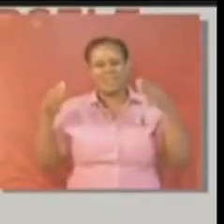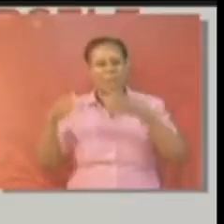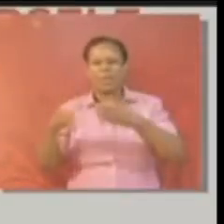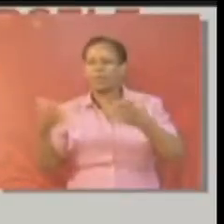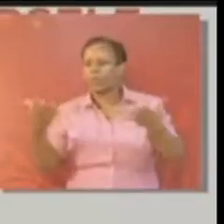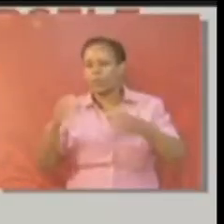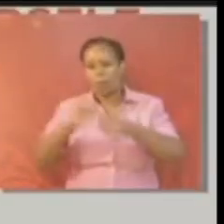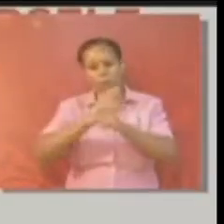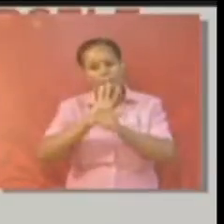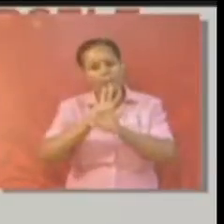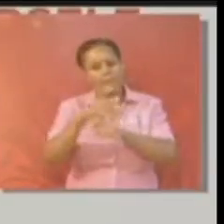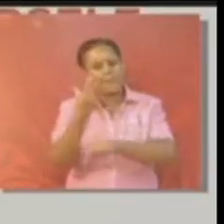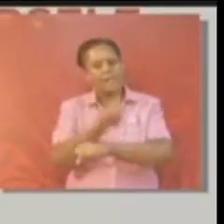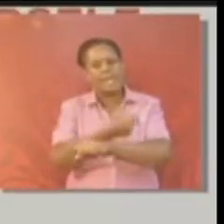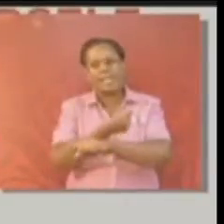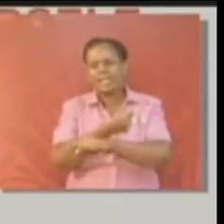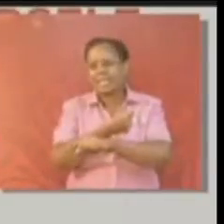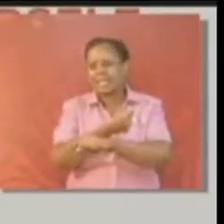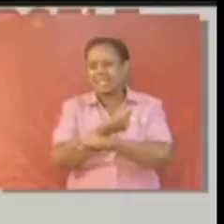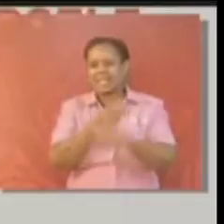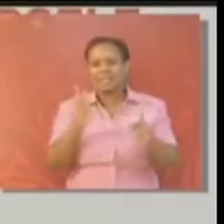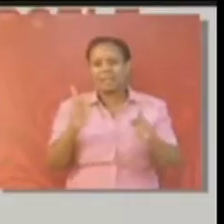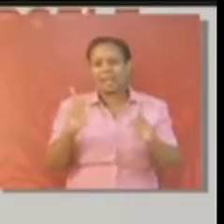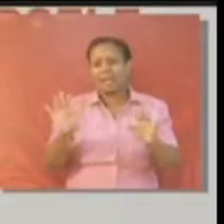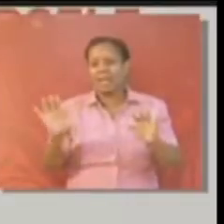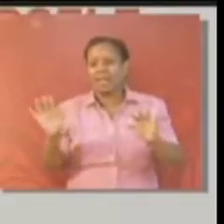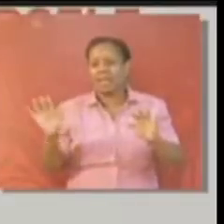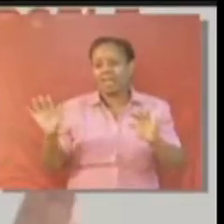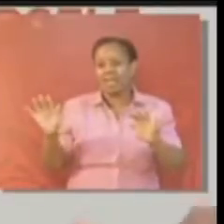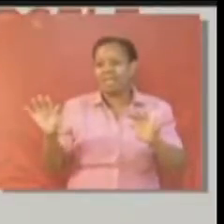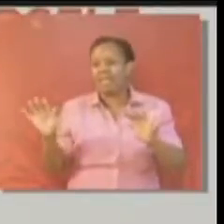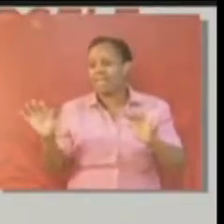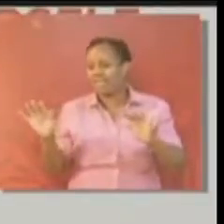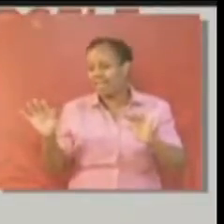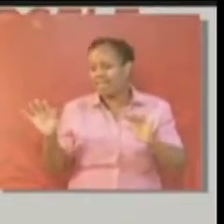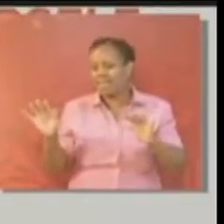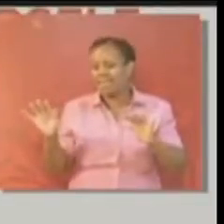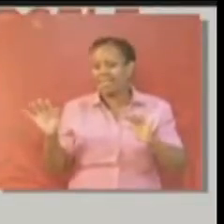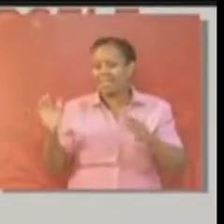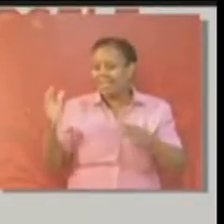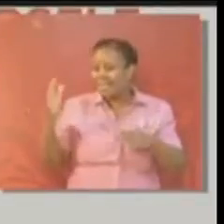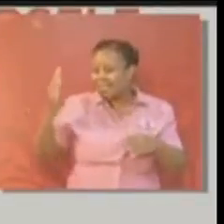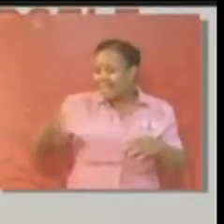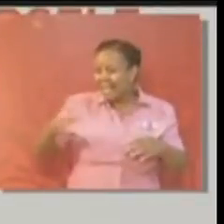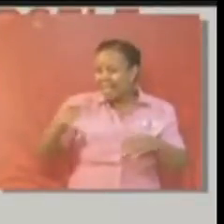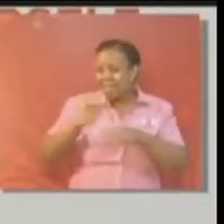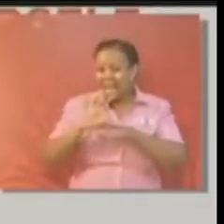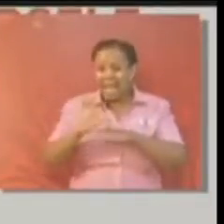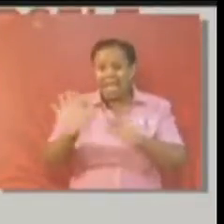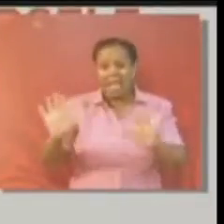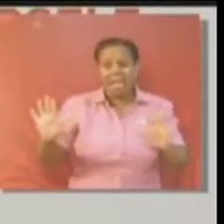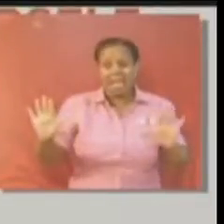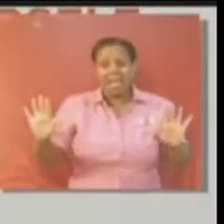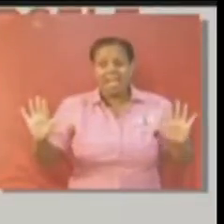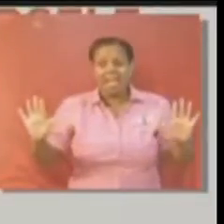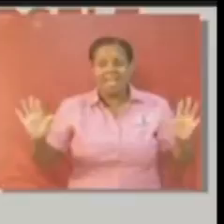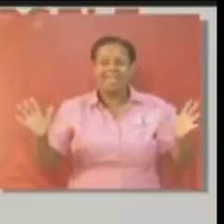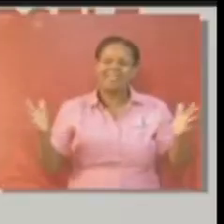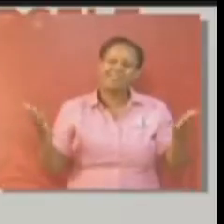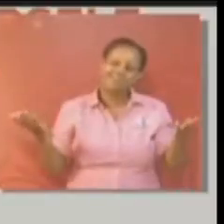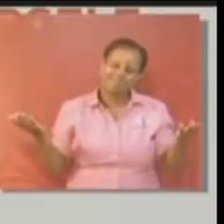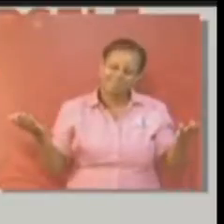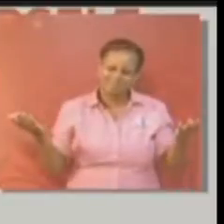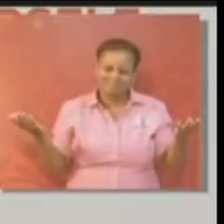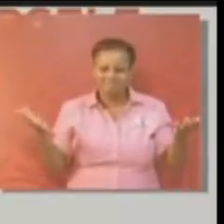reported side effects and lose sight of the good that vaccines do. So, the two